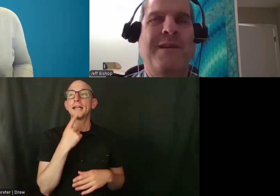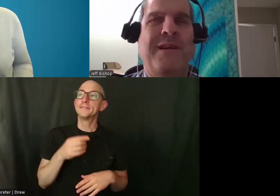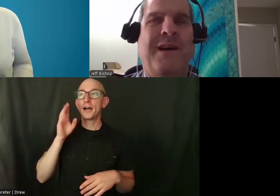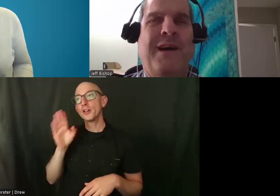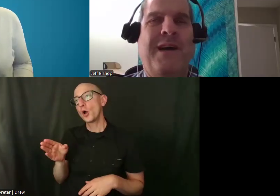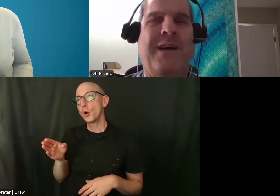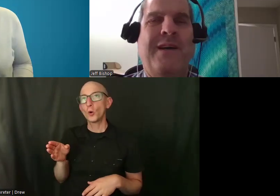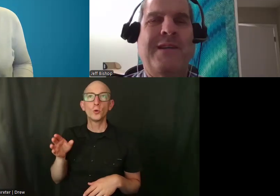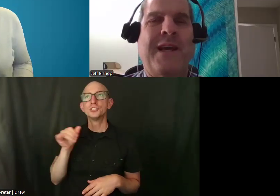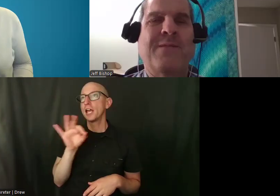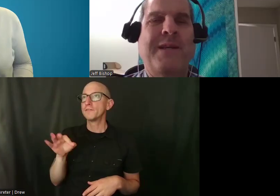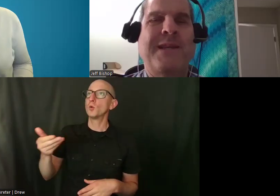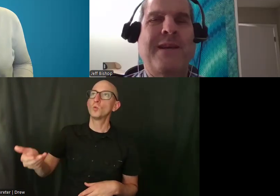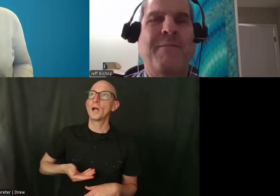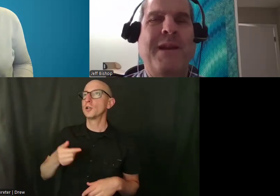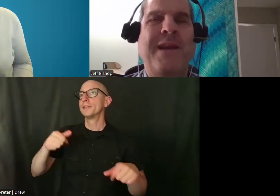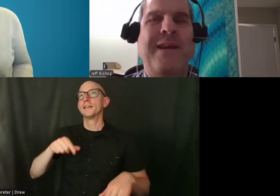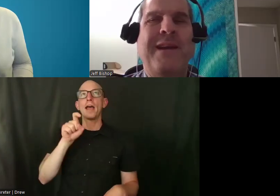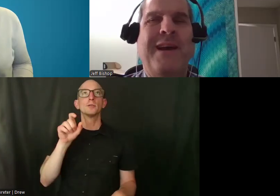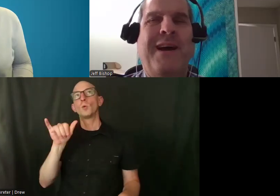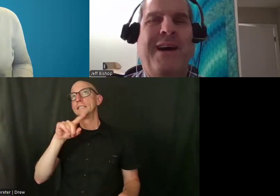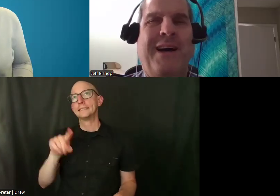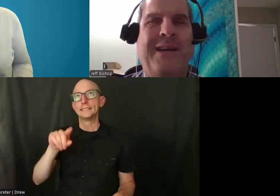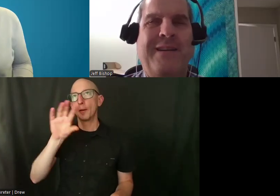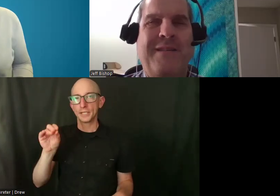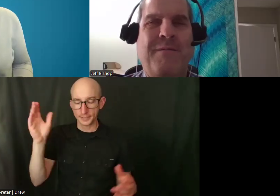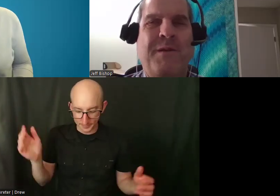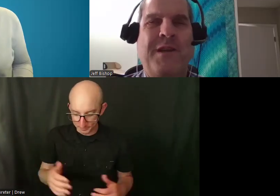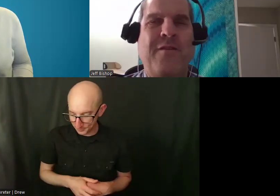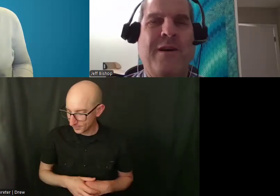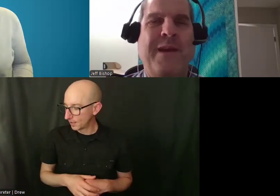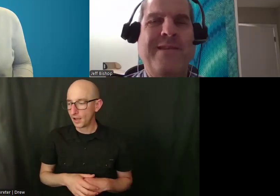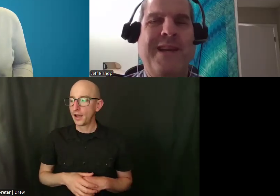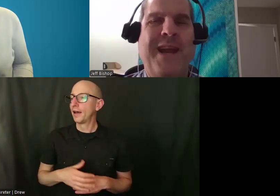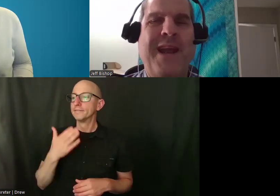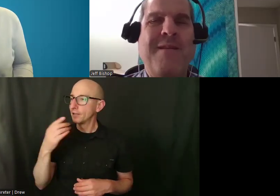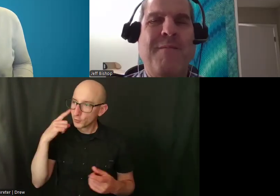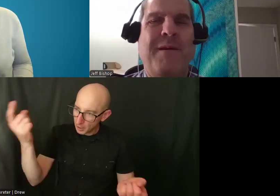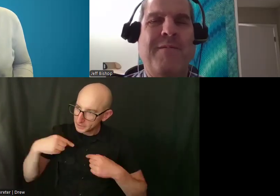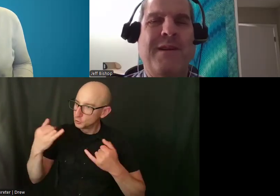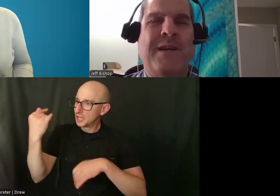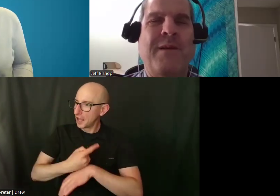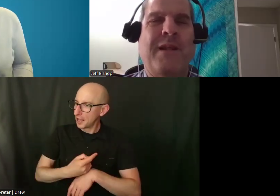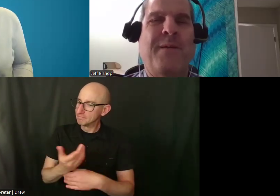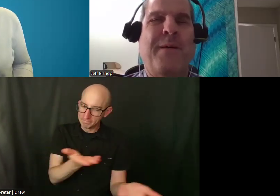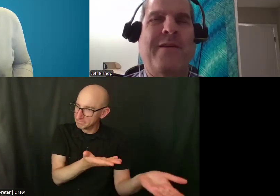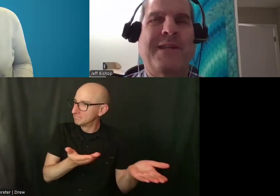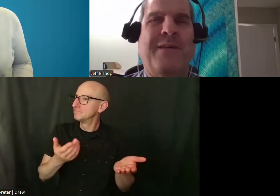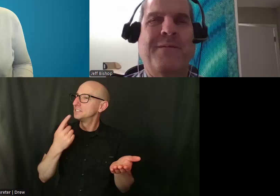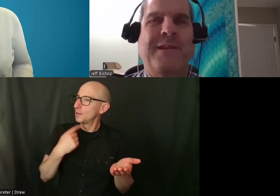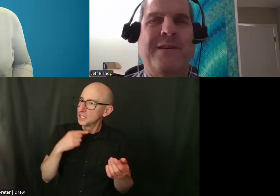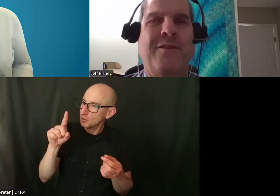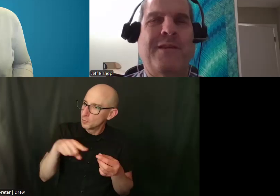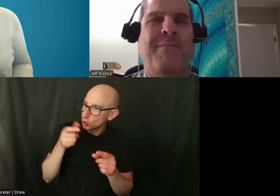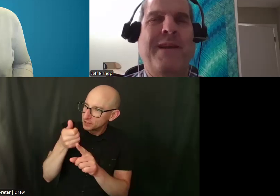welcome to XYZ company. Uh, Appreciate you coming in today. Tell me a little bit about